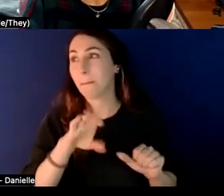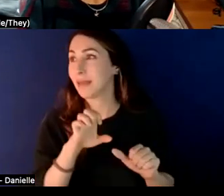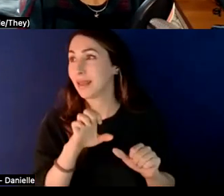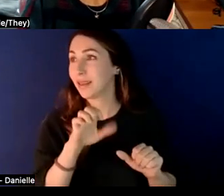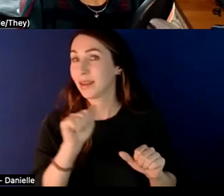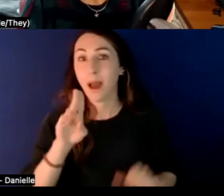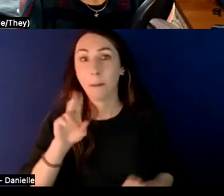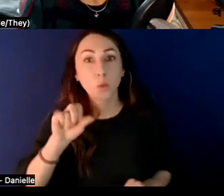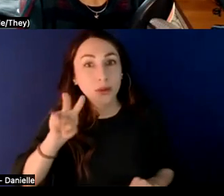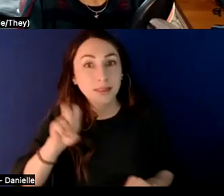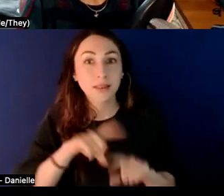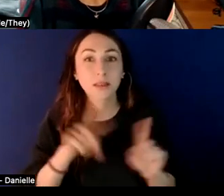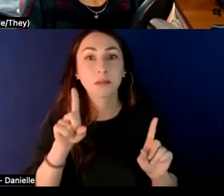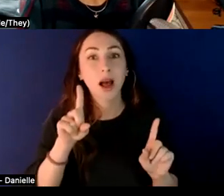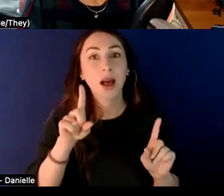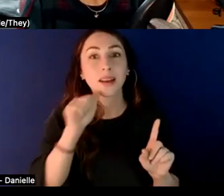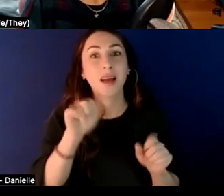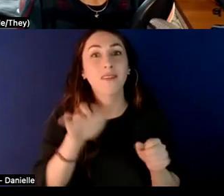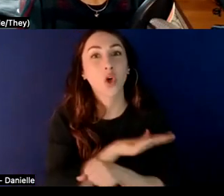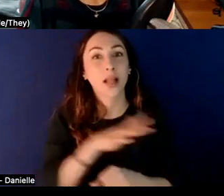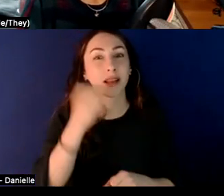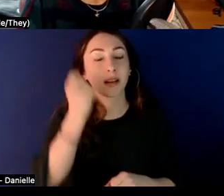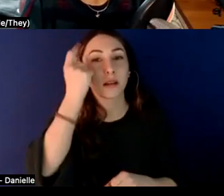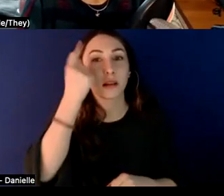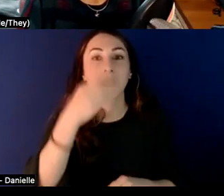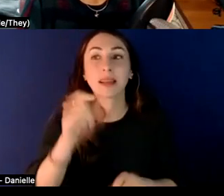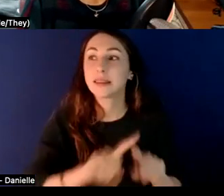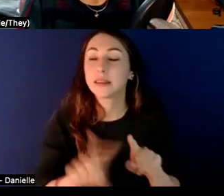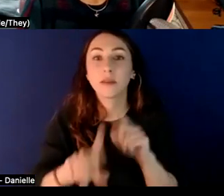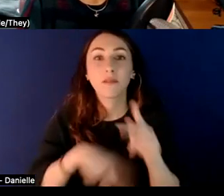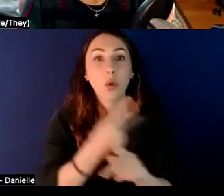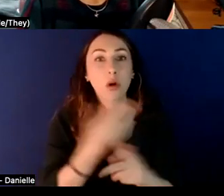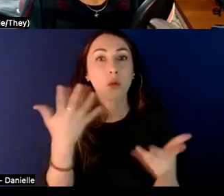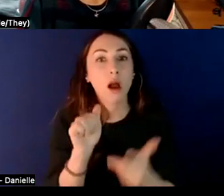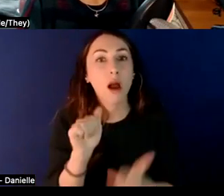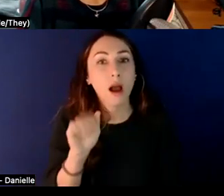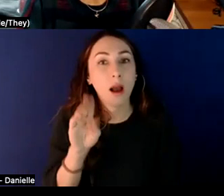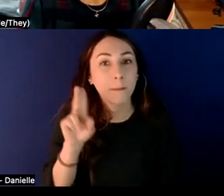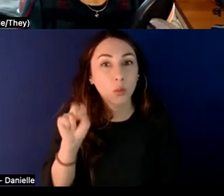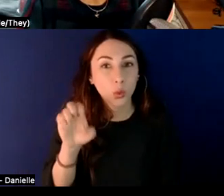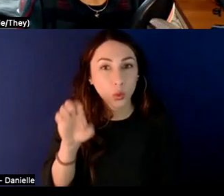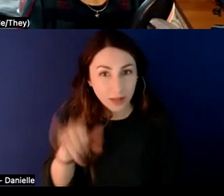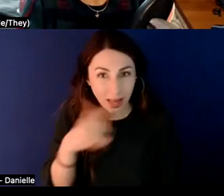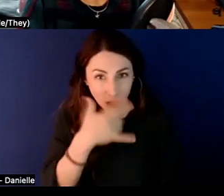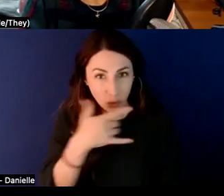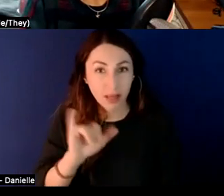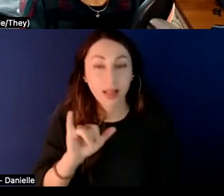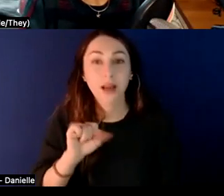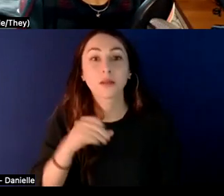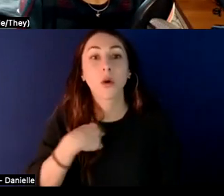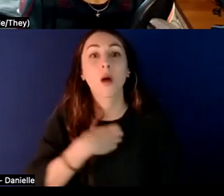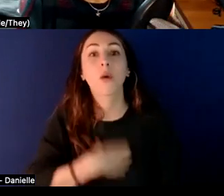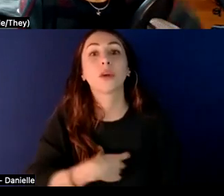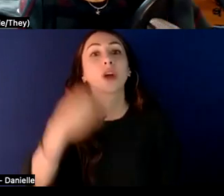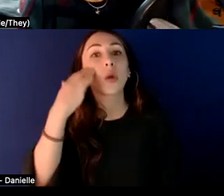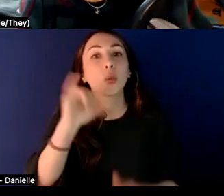And also the different forms that abuse can take. And in that line, I wish that I had known the term